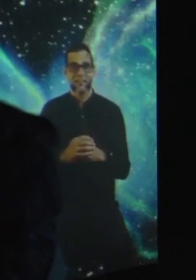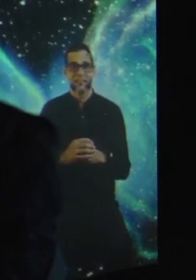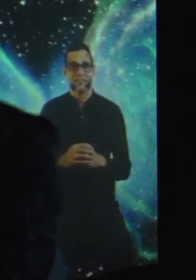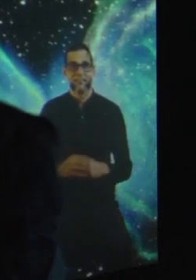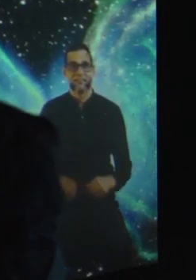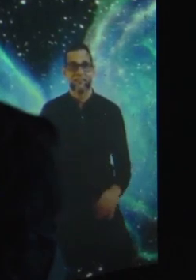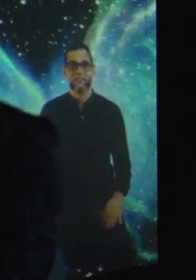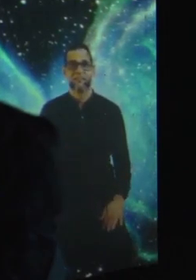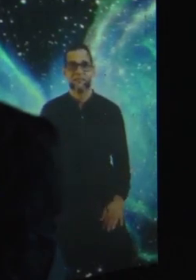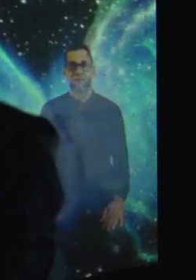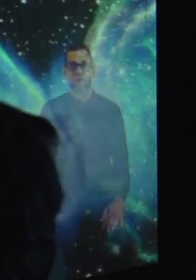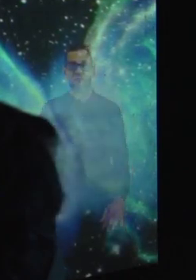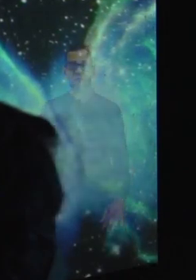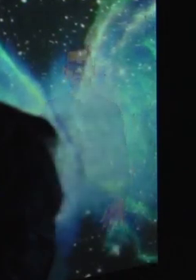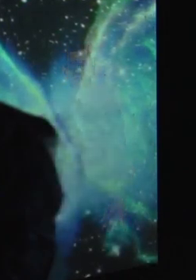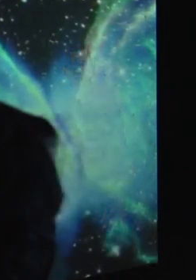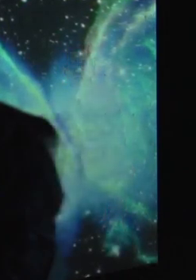Absolutely.